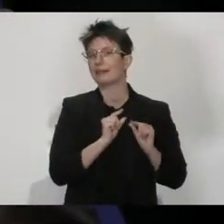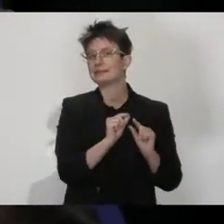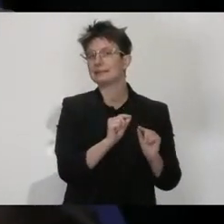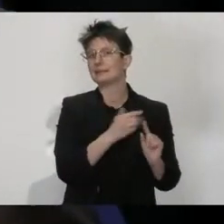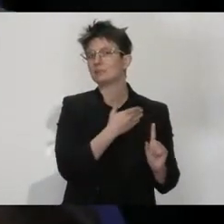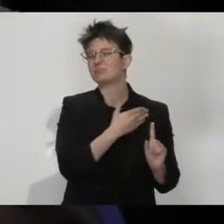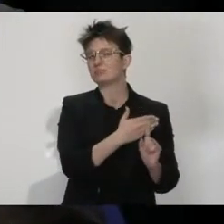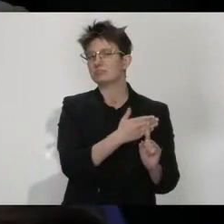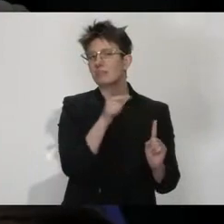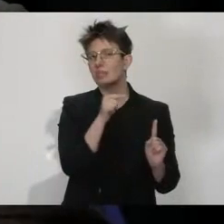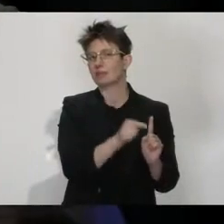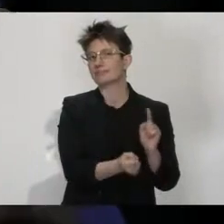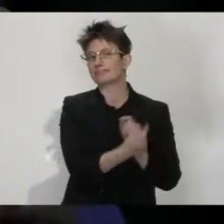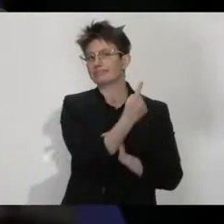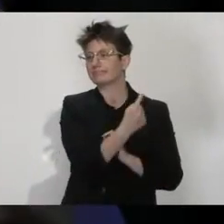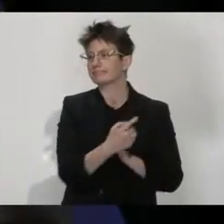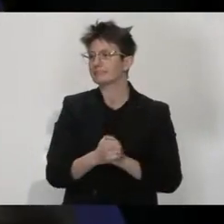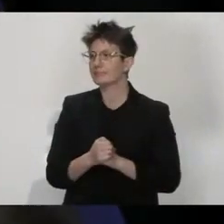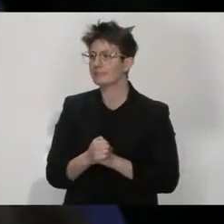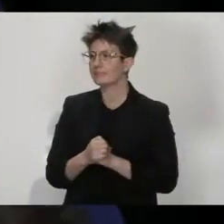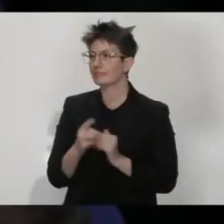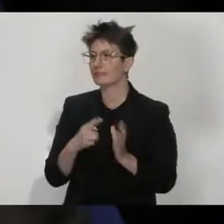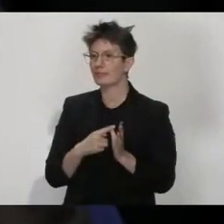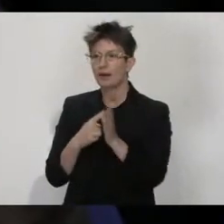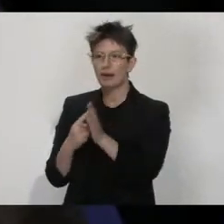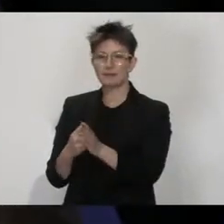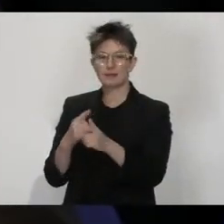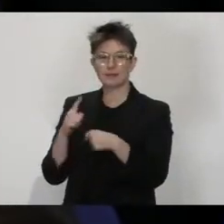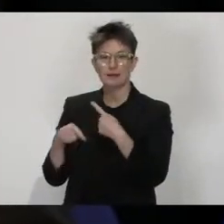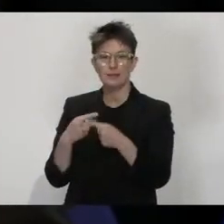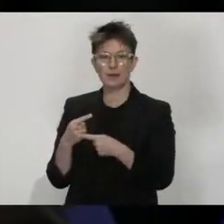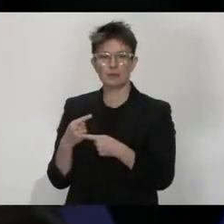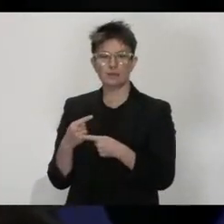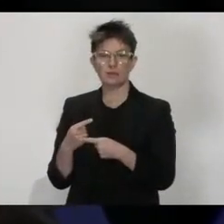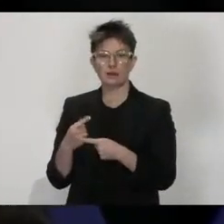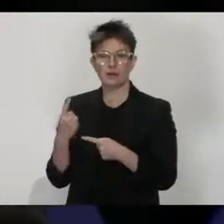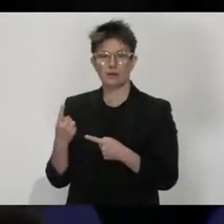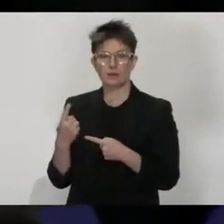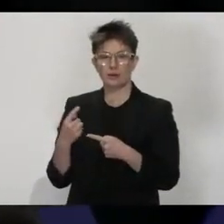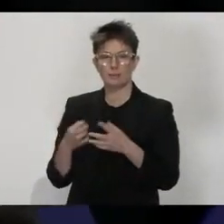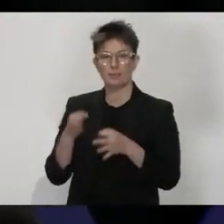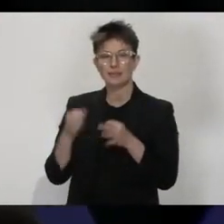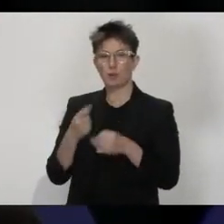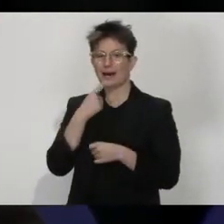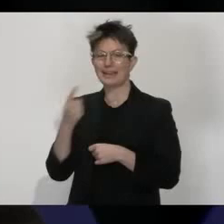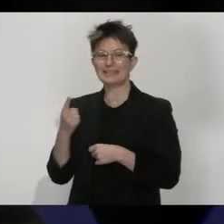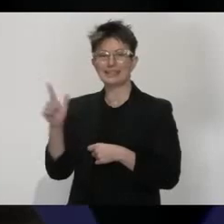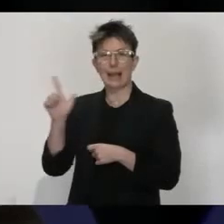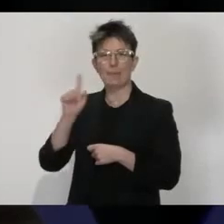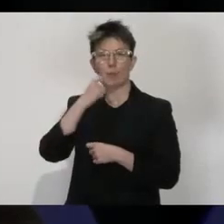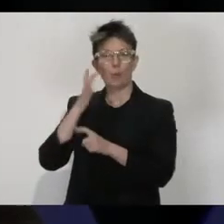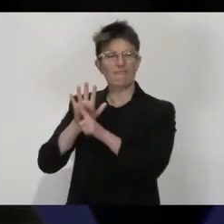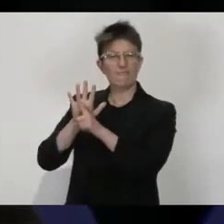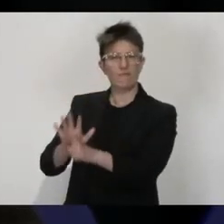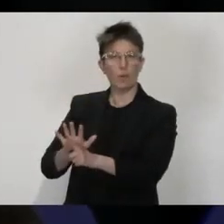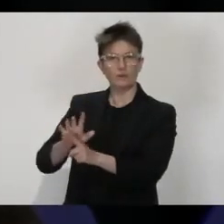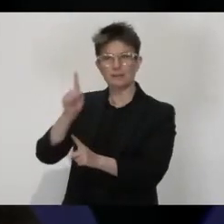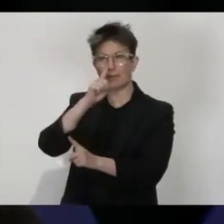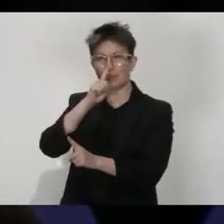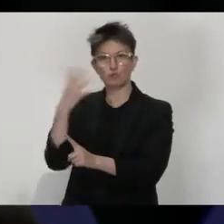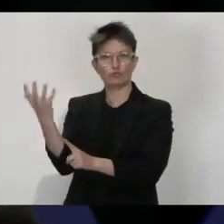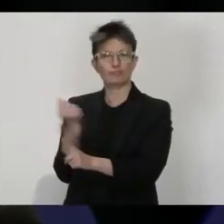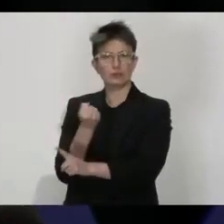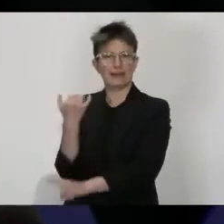on people. What do you say to that? That is completely false. In your opinion, has he doctored footage from the House?